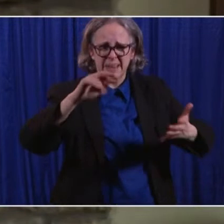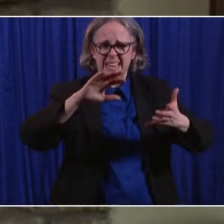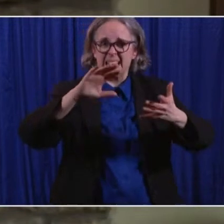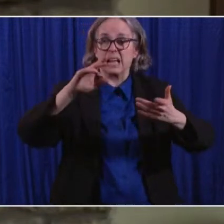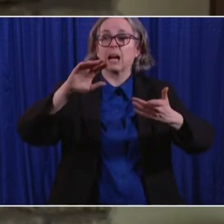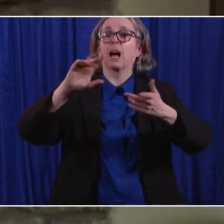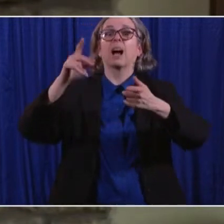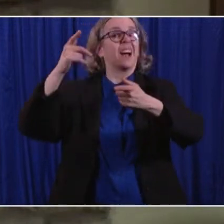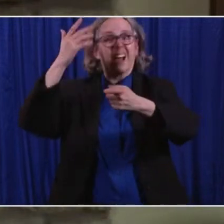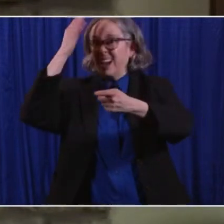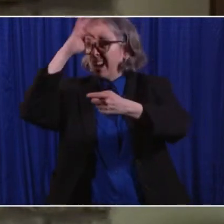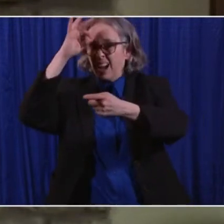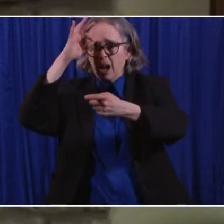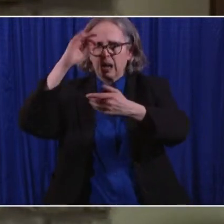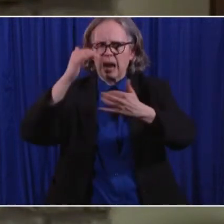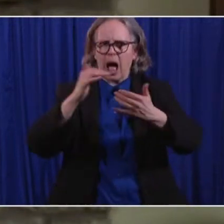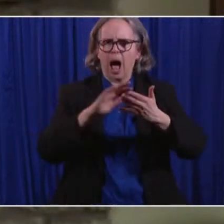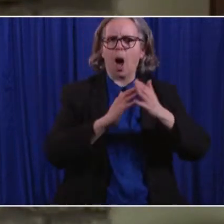becomes real,